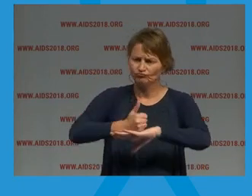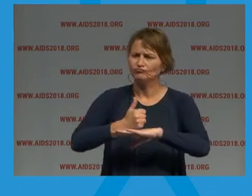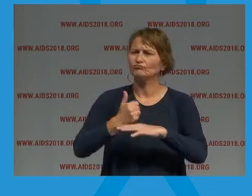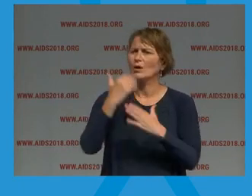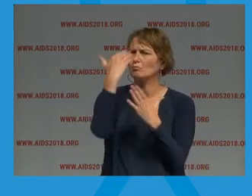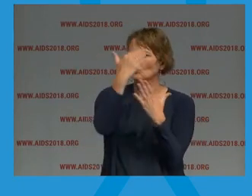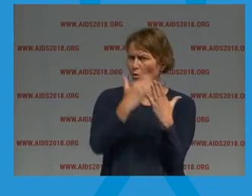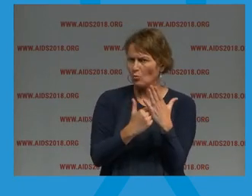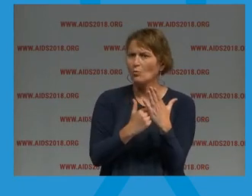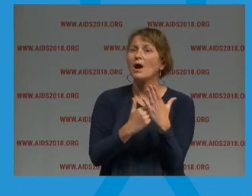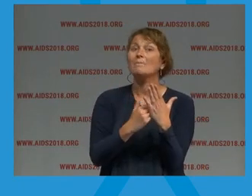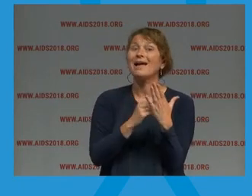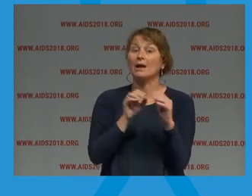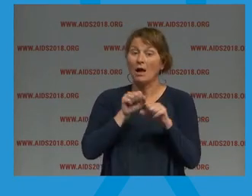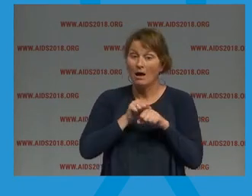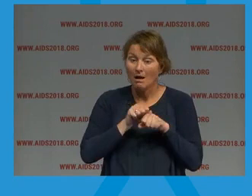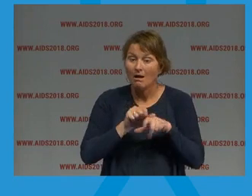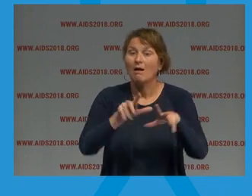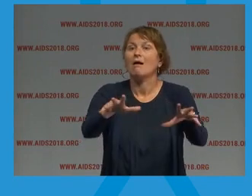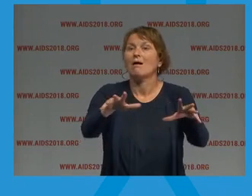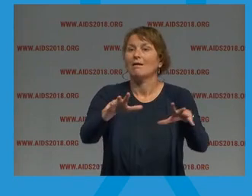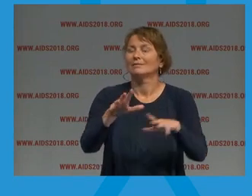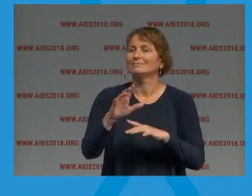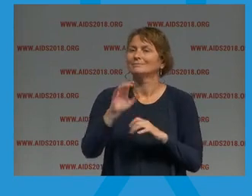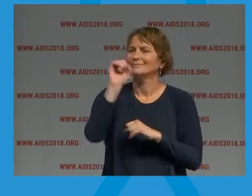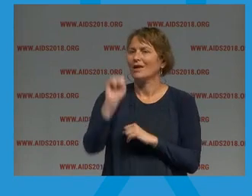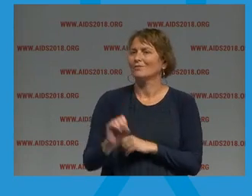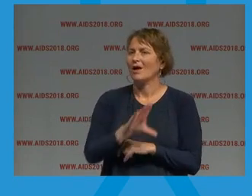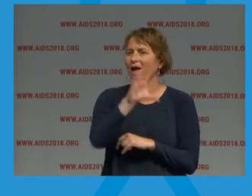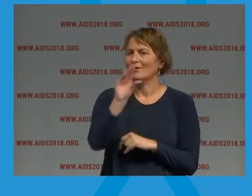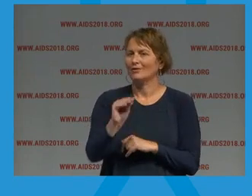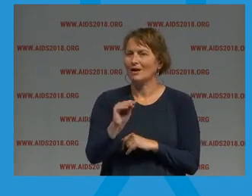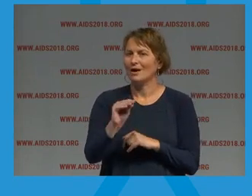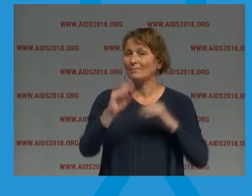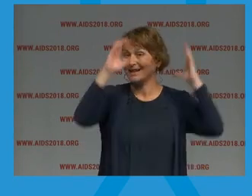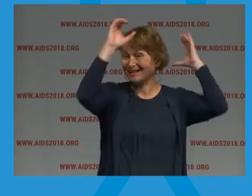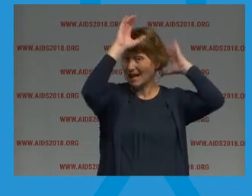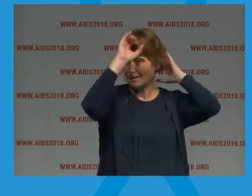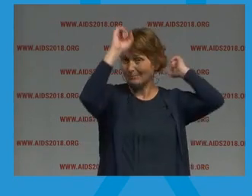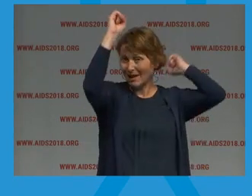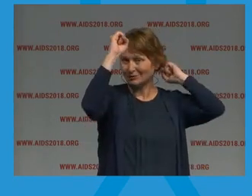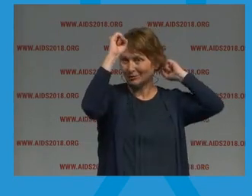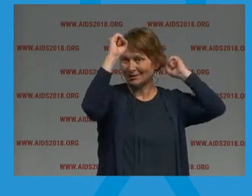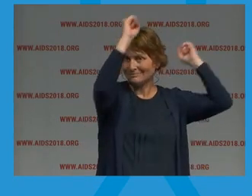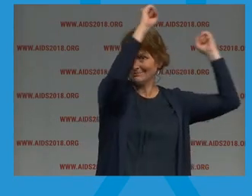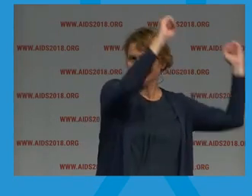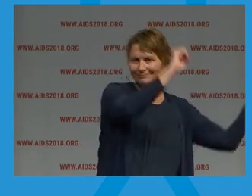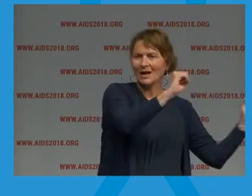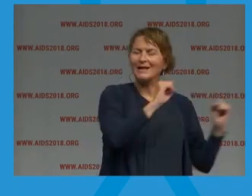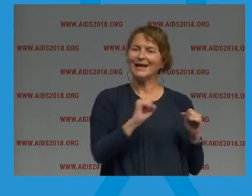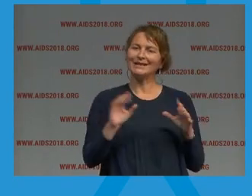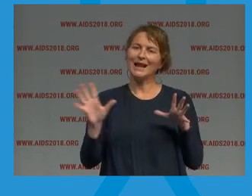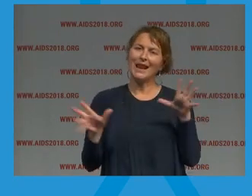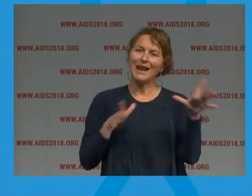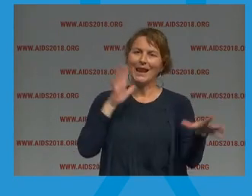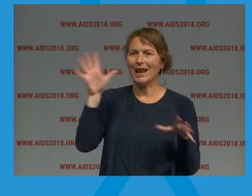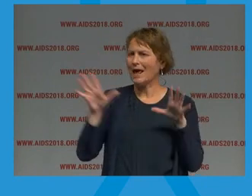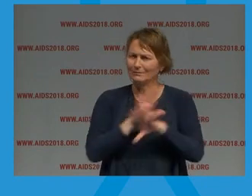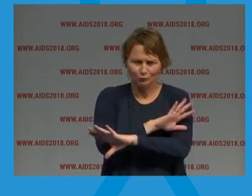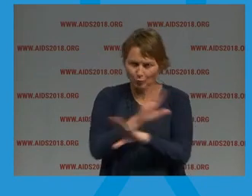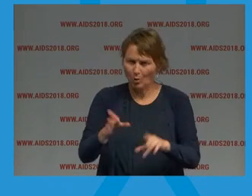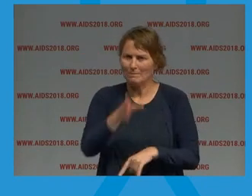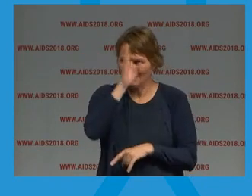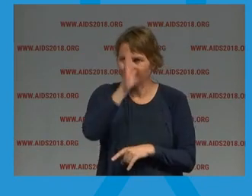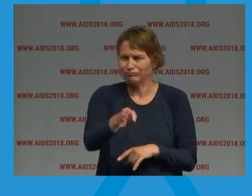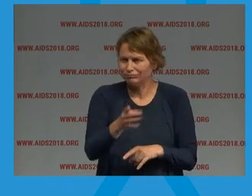in South Africa. So now that I'm not an ambassador, I don't have to be diplomatic and political, right? So let's call it what it